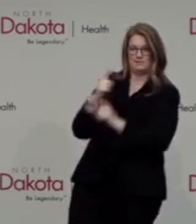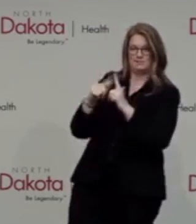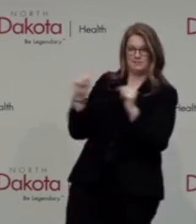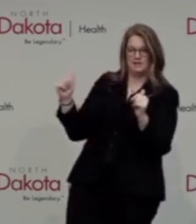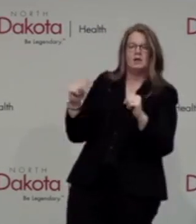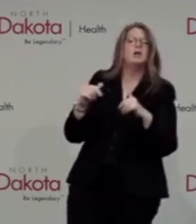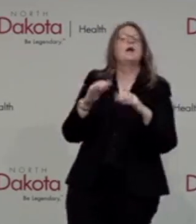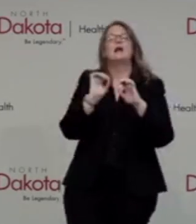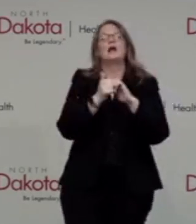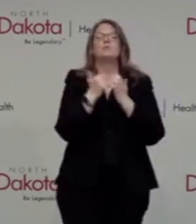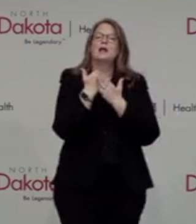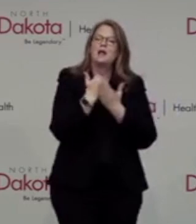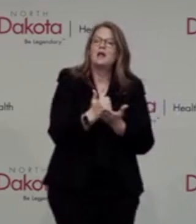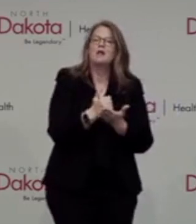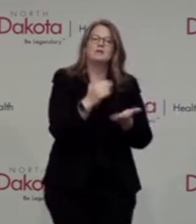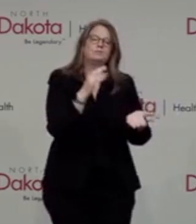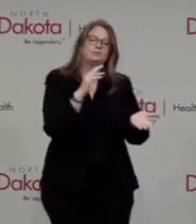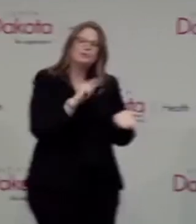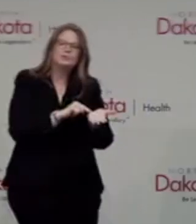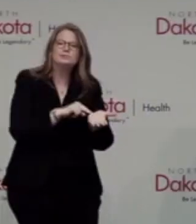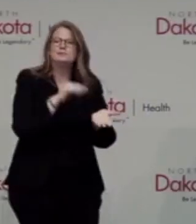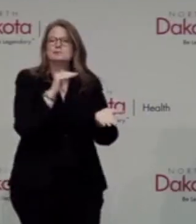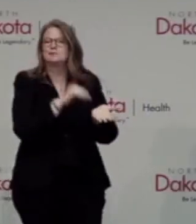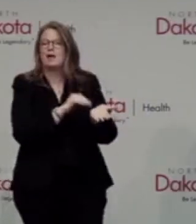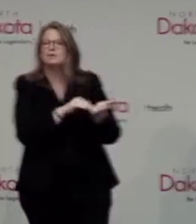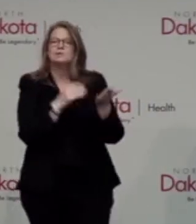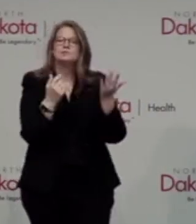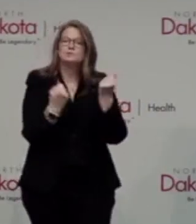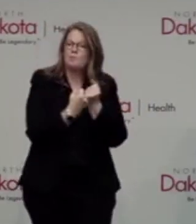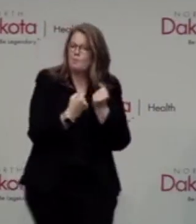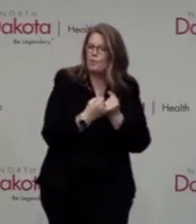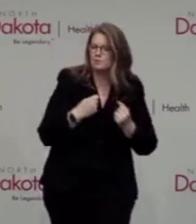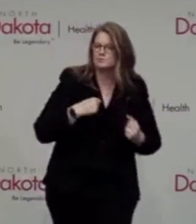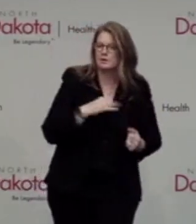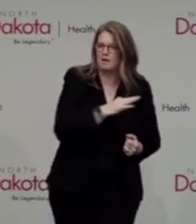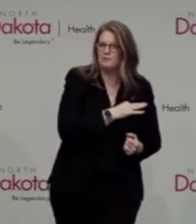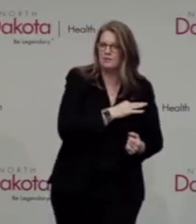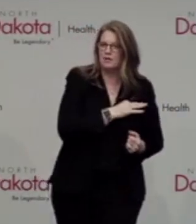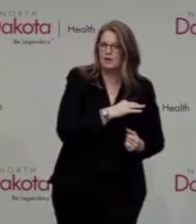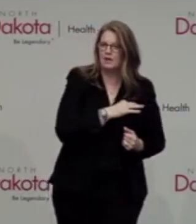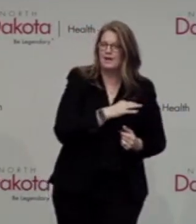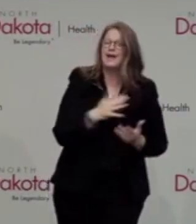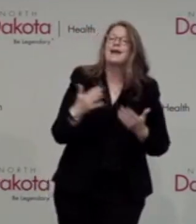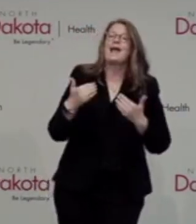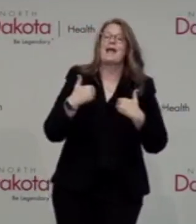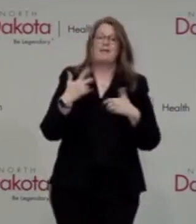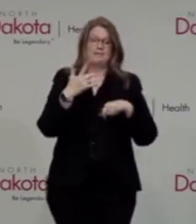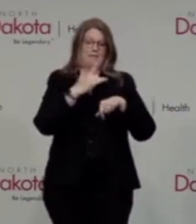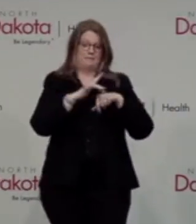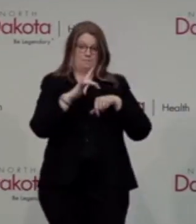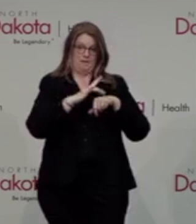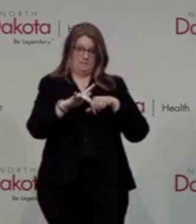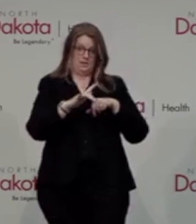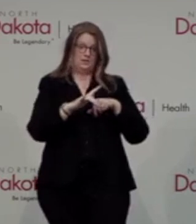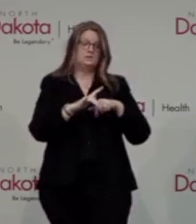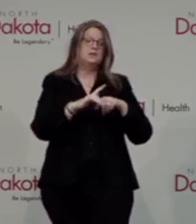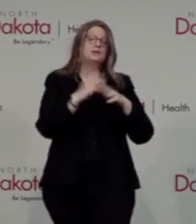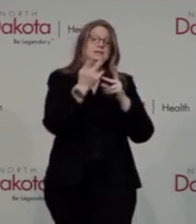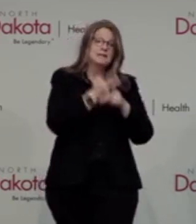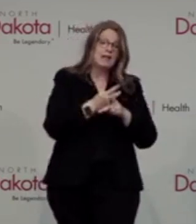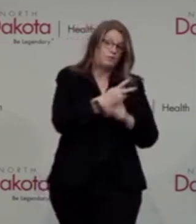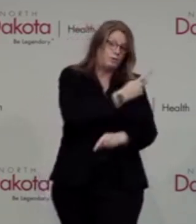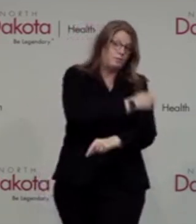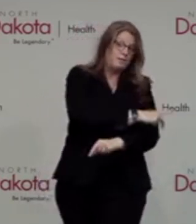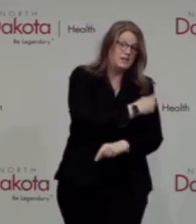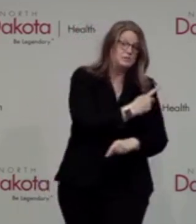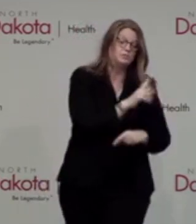Dakota's nurses, doctors, and support staff, and to make sure we got the capacity not only to care for COVID patients, but for all patients